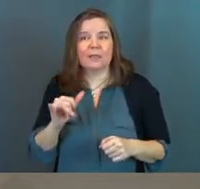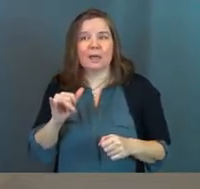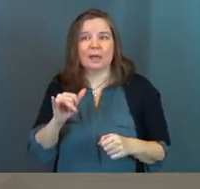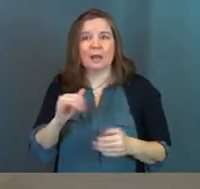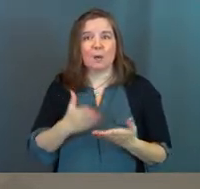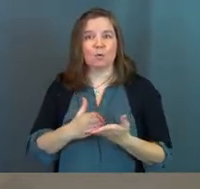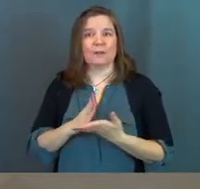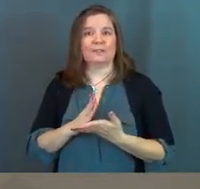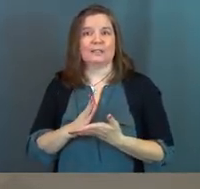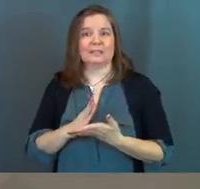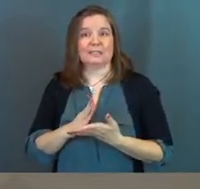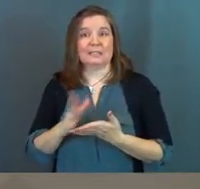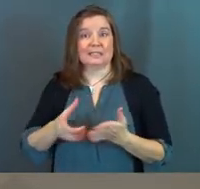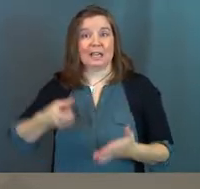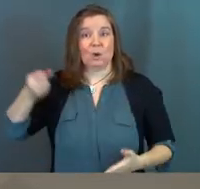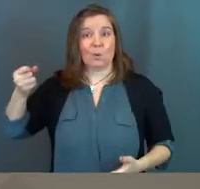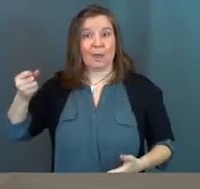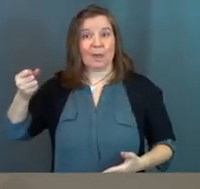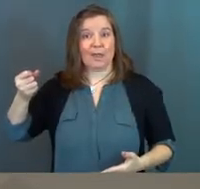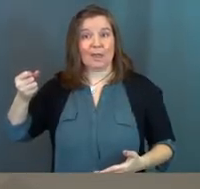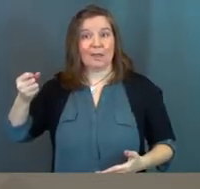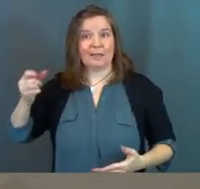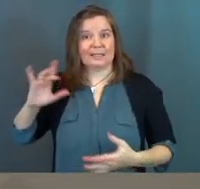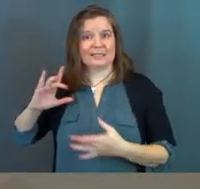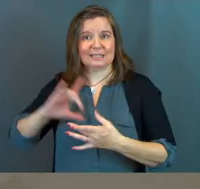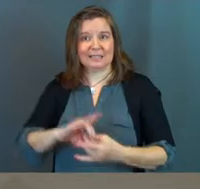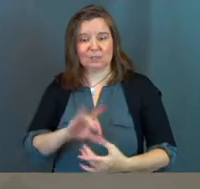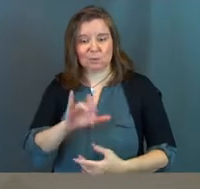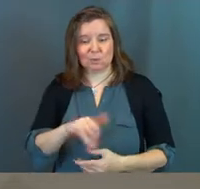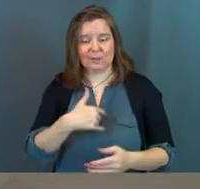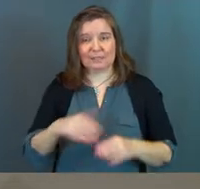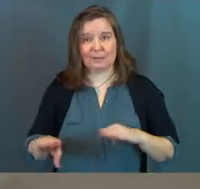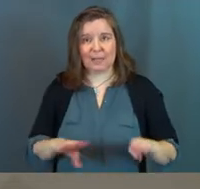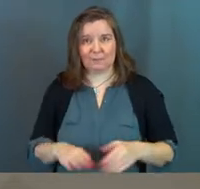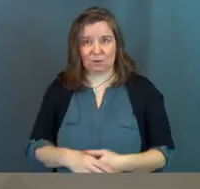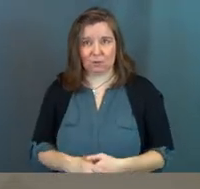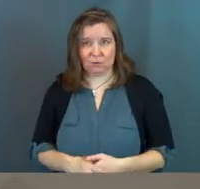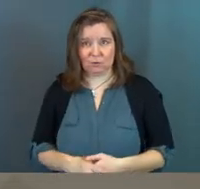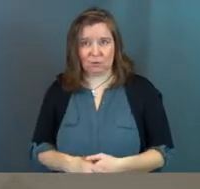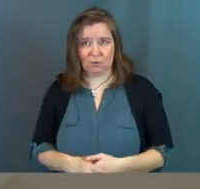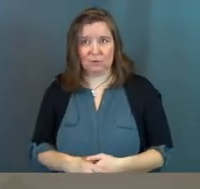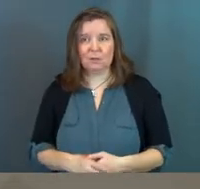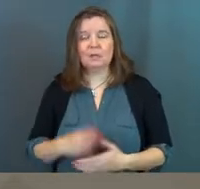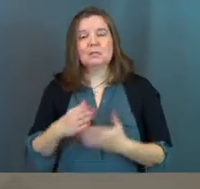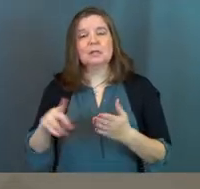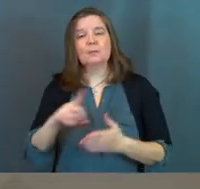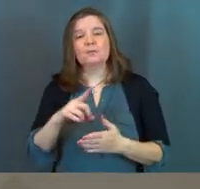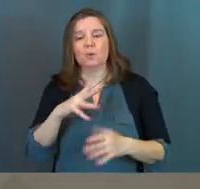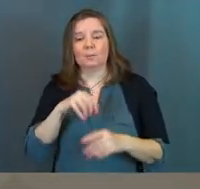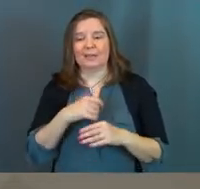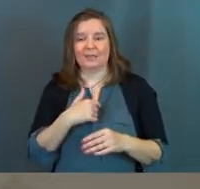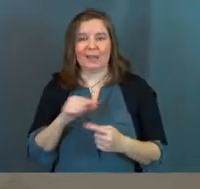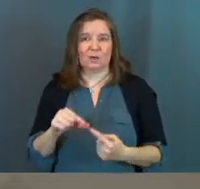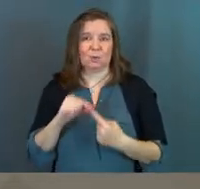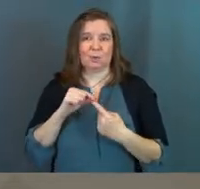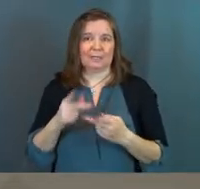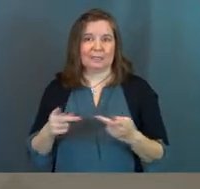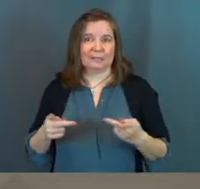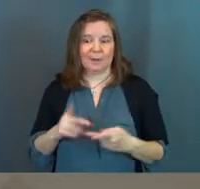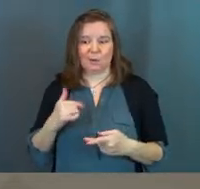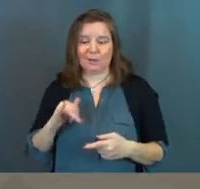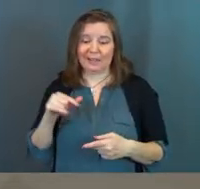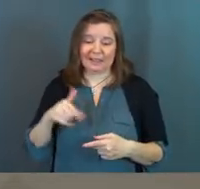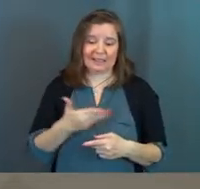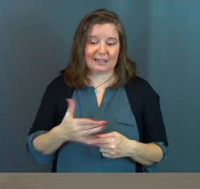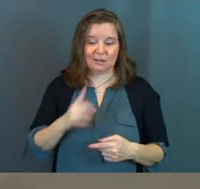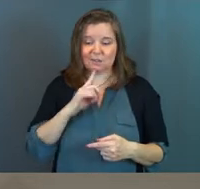a privilege taken away from them is connected to this behavior. And some of you have just been in that unique spot where